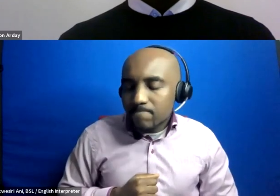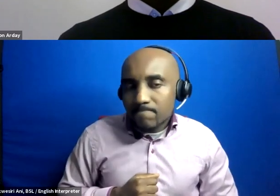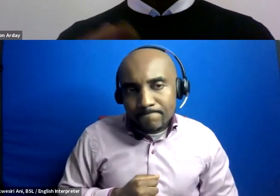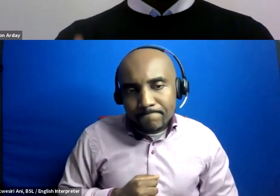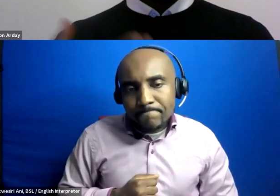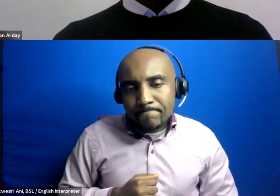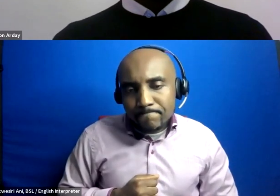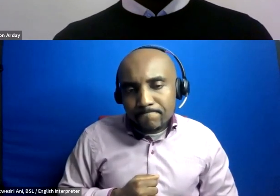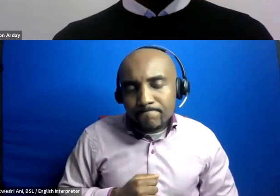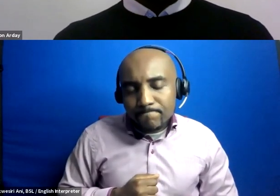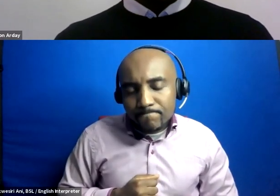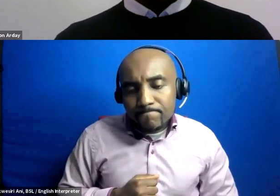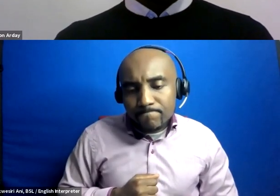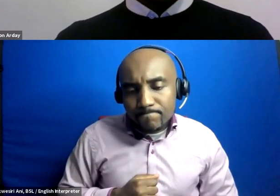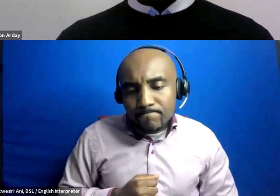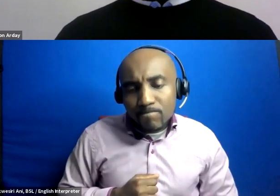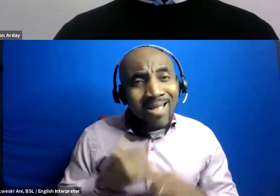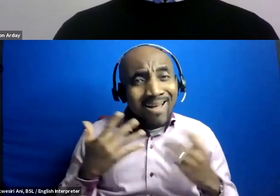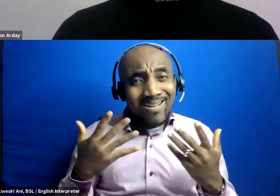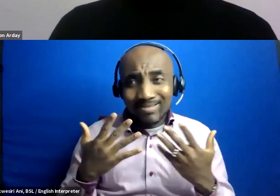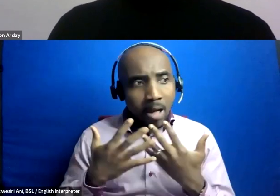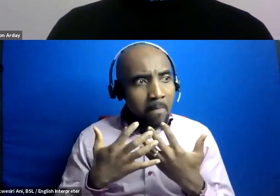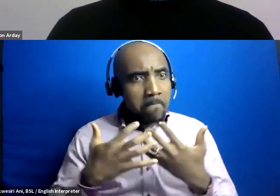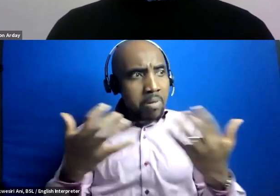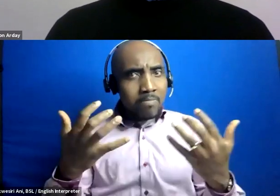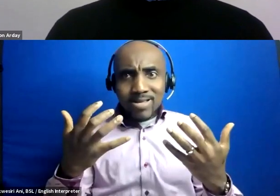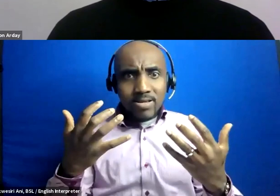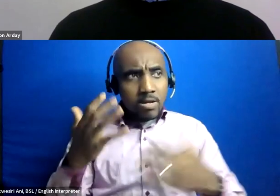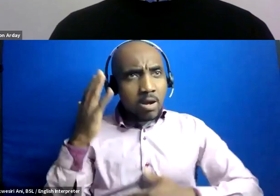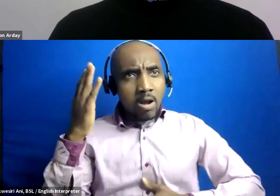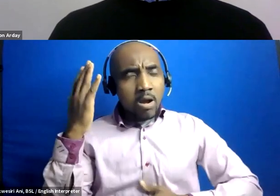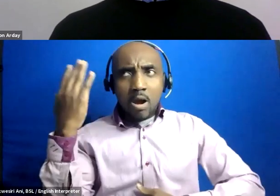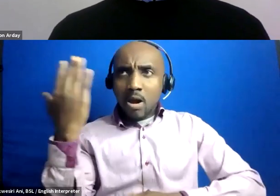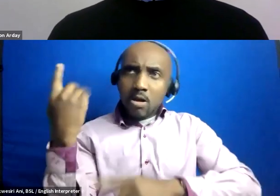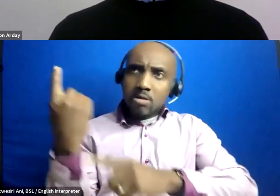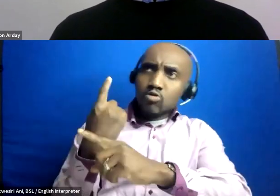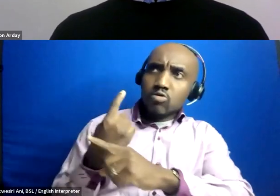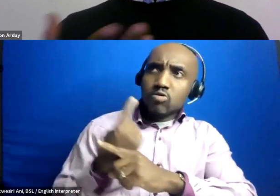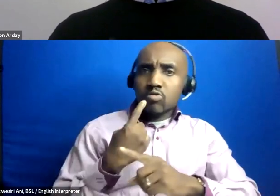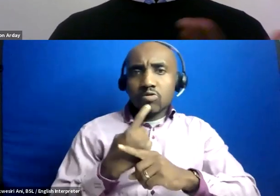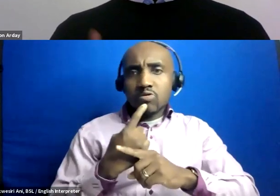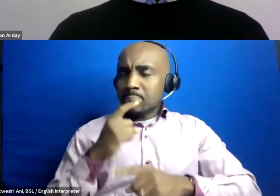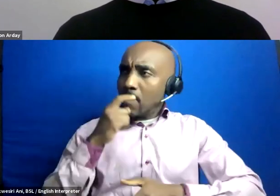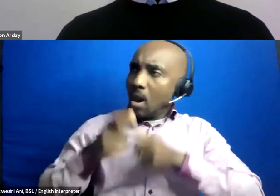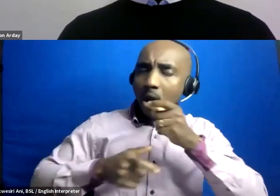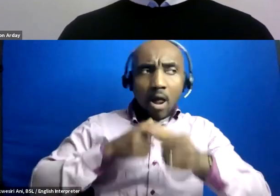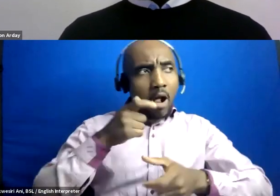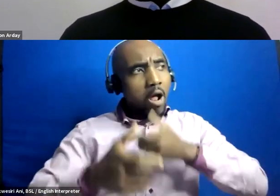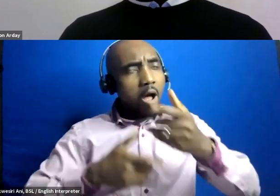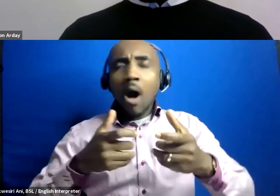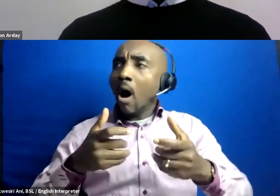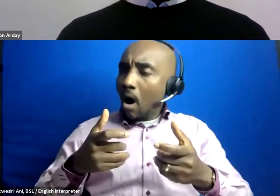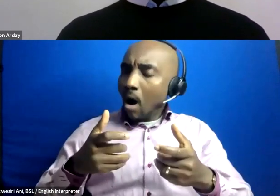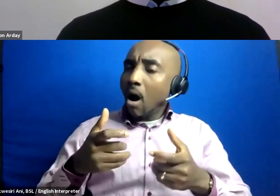to bring that to so many, and to do so in such a, I guess, an articulate way that allowed people to identify with